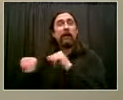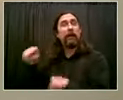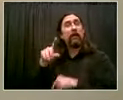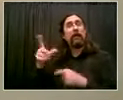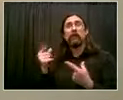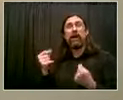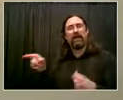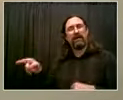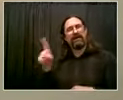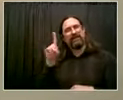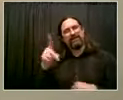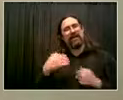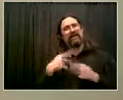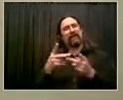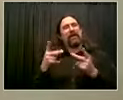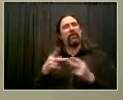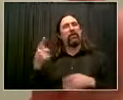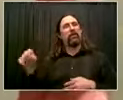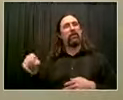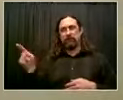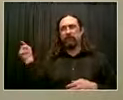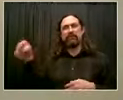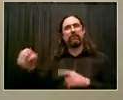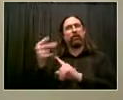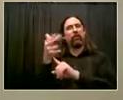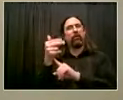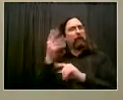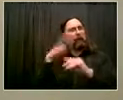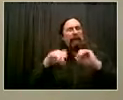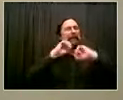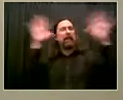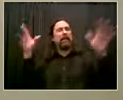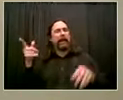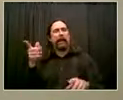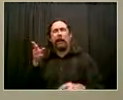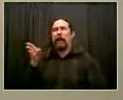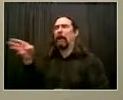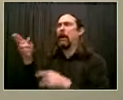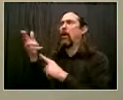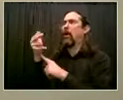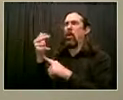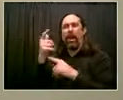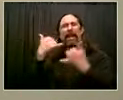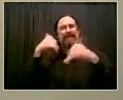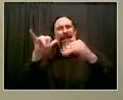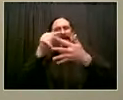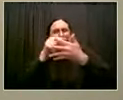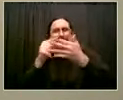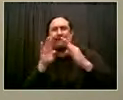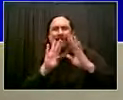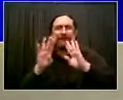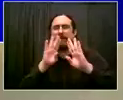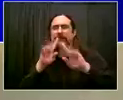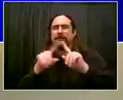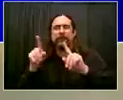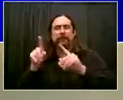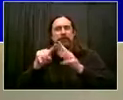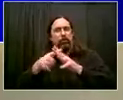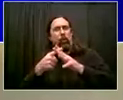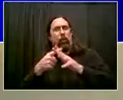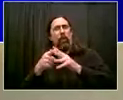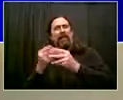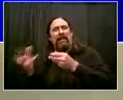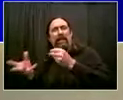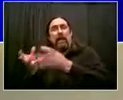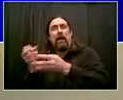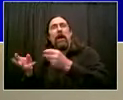My sister Darcelle, good seeing you. Appreciate all of y'all and the work that we're doing. And let's continue to move this dial forward. Thank you. Thank you so much,